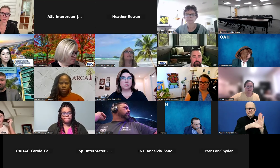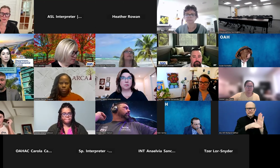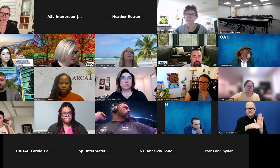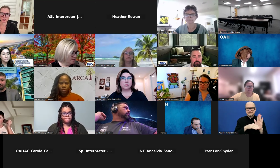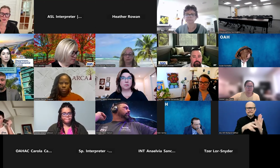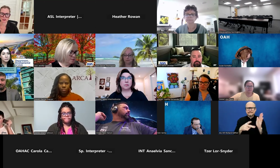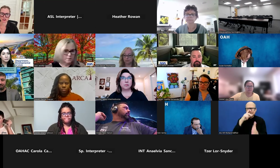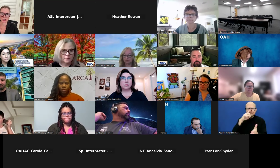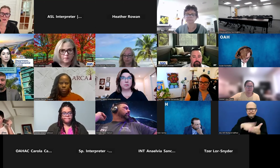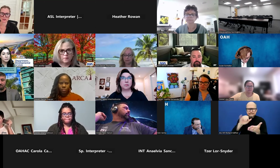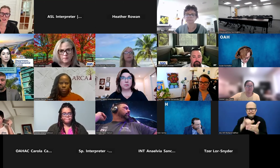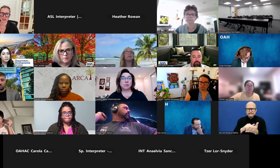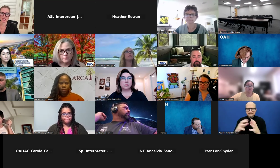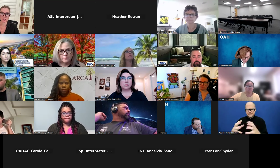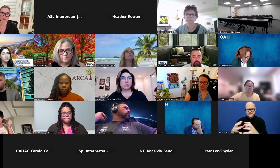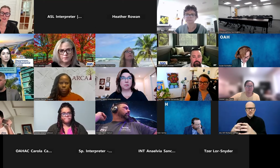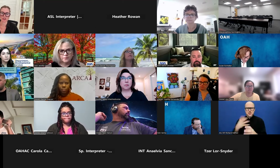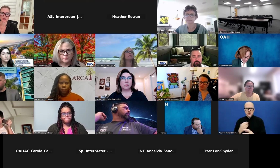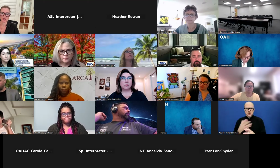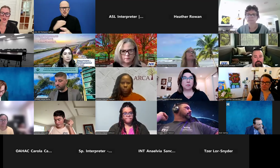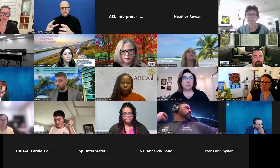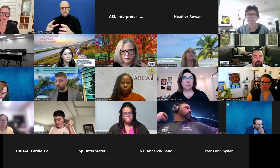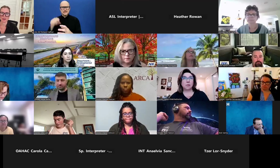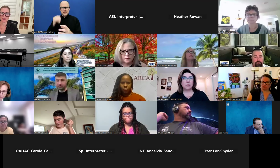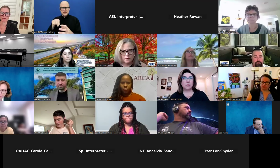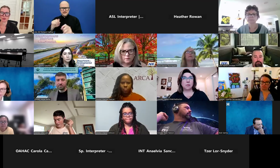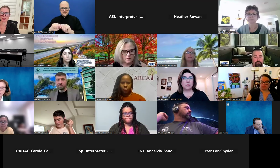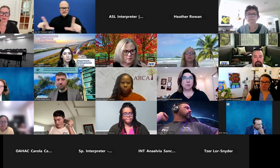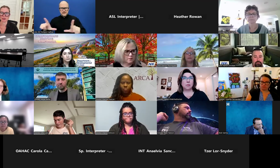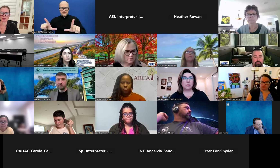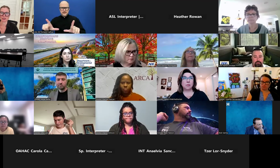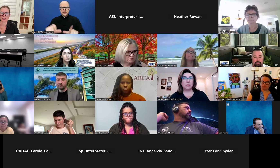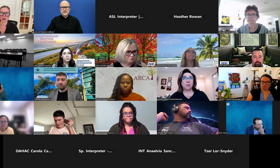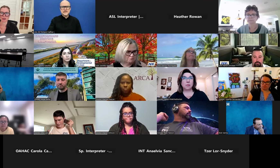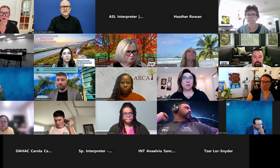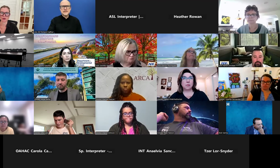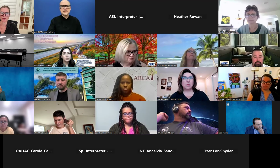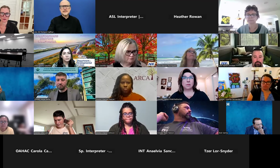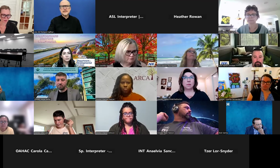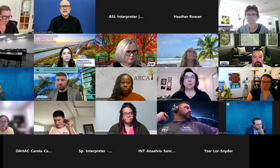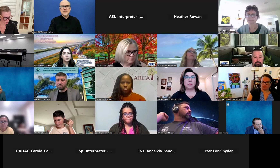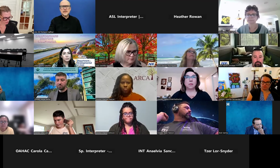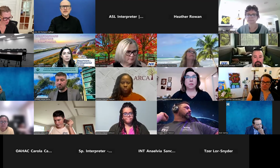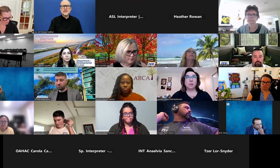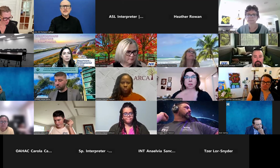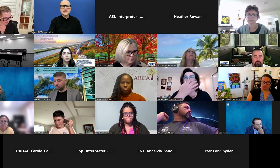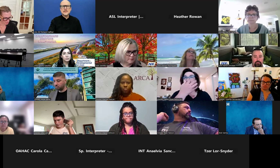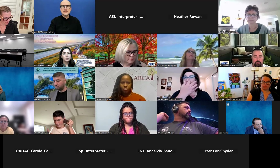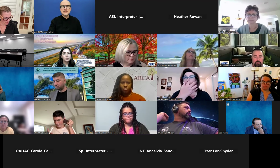that globe feature so that it should now say English, and that you've muted your original audio.